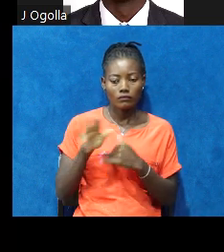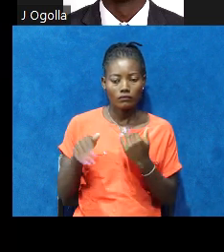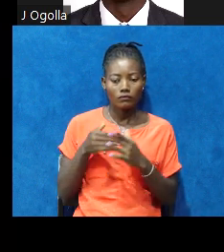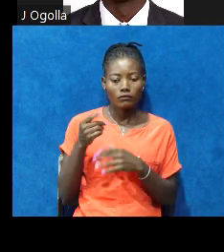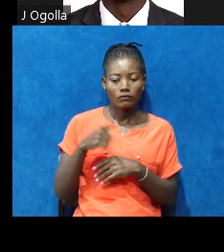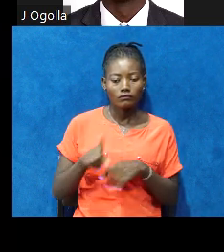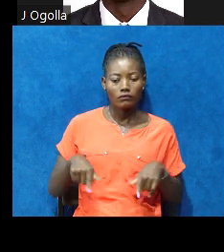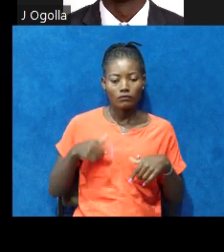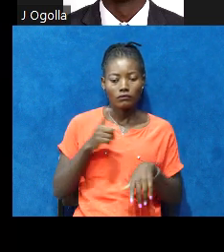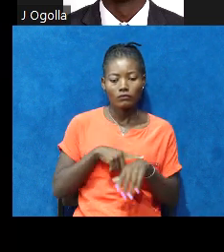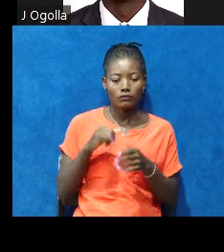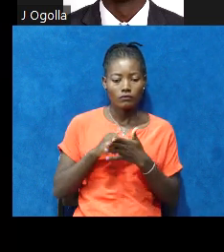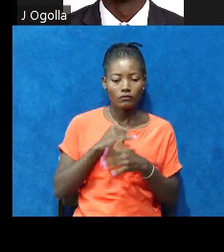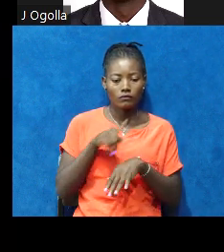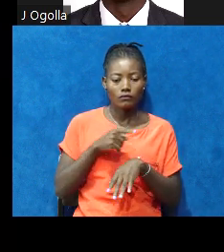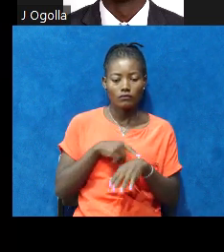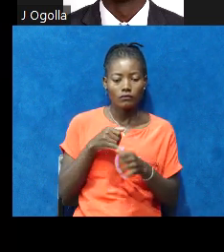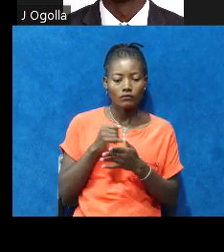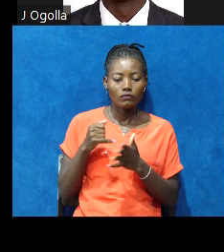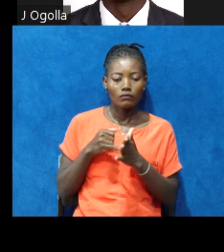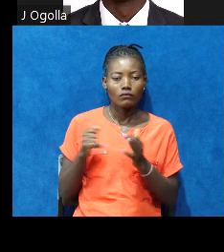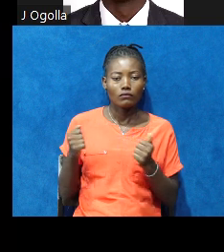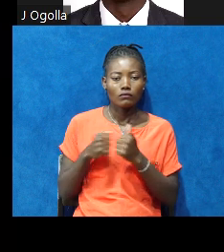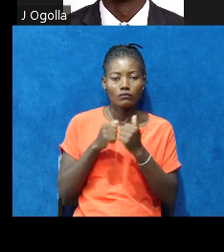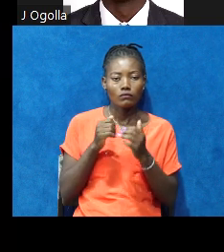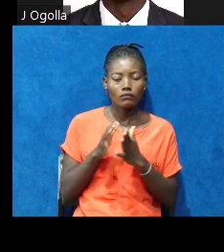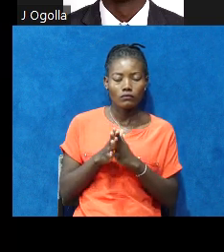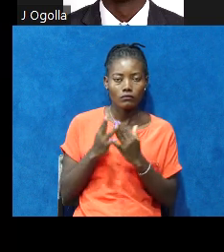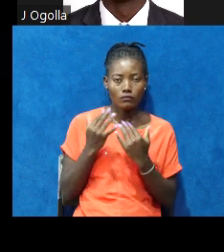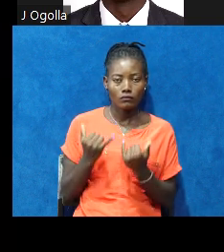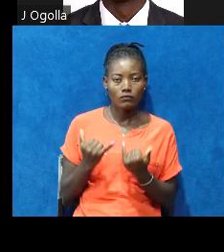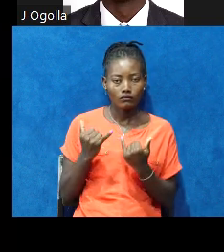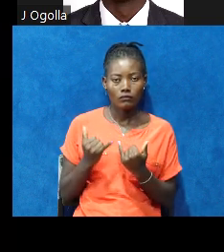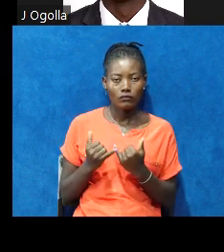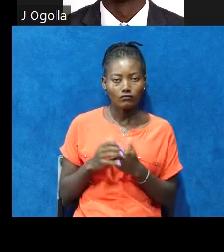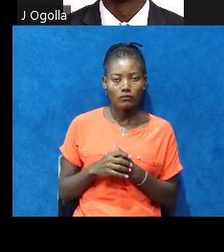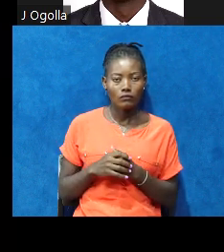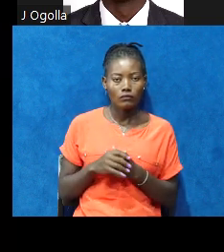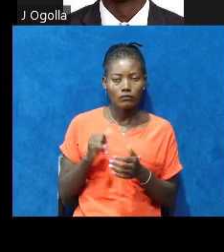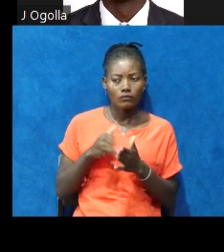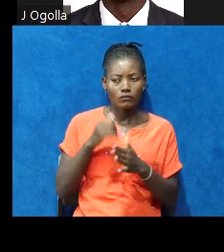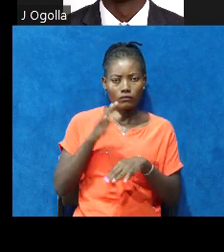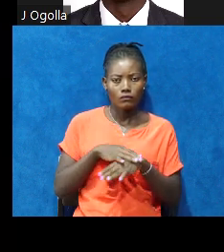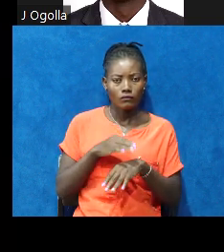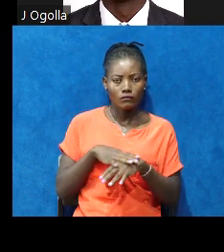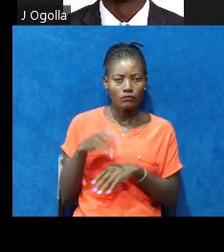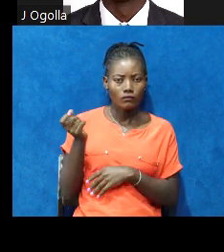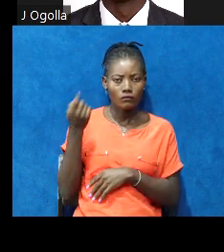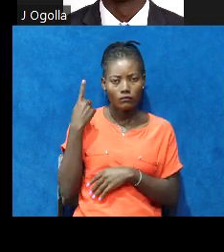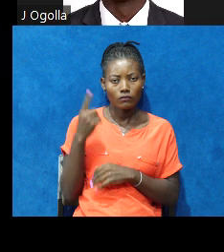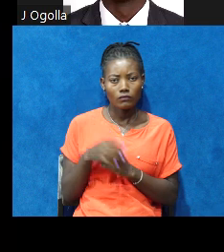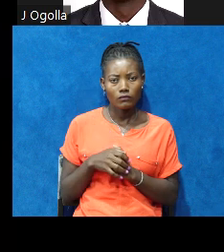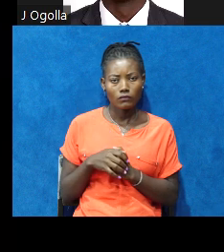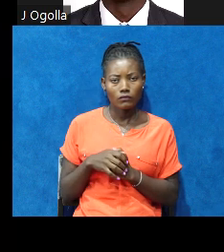all your career, that's when choking happens. So with this, it would be good to